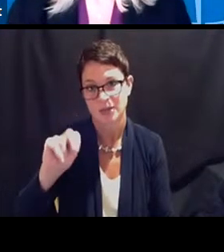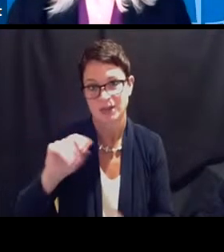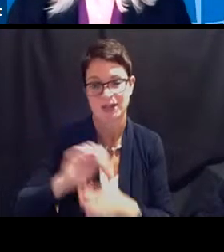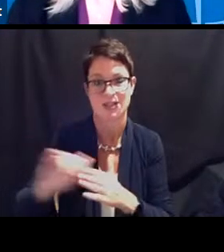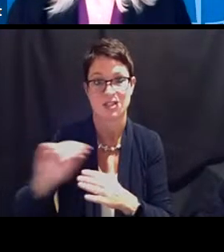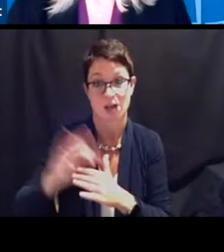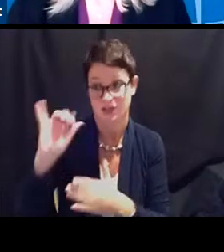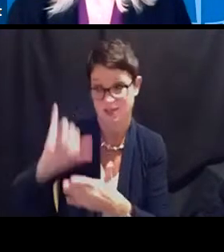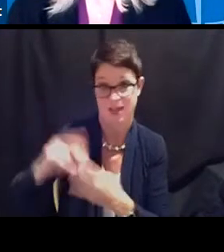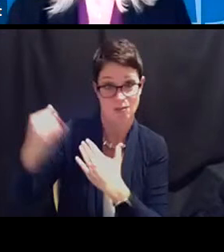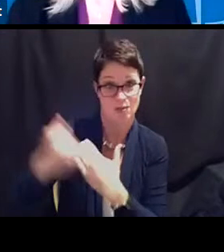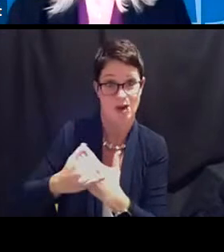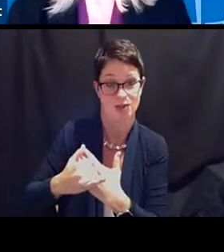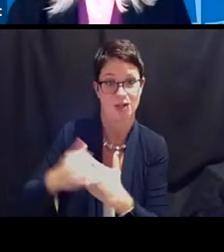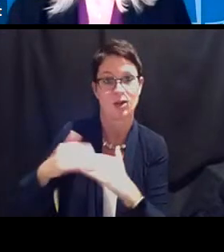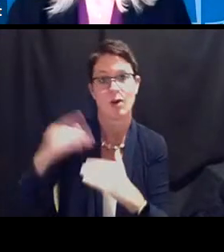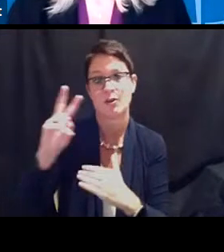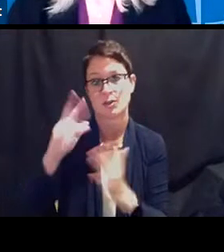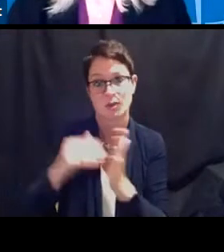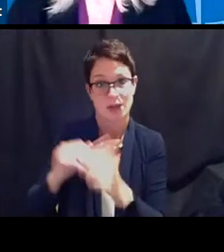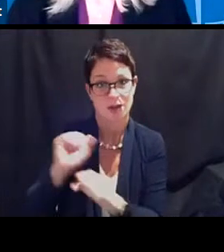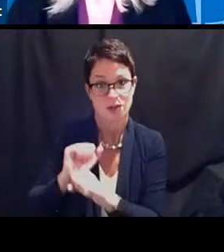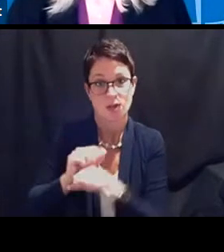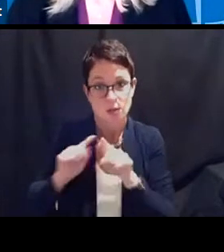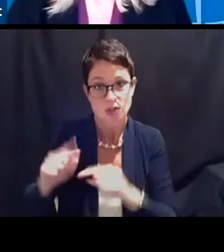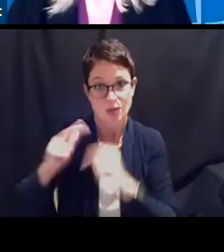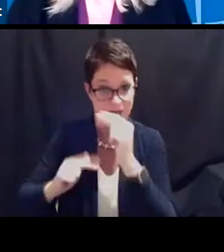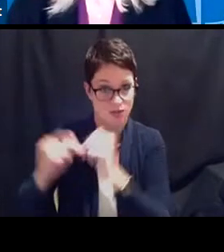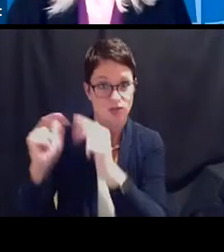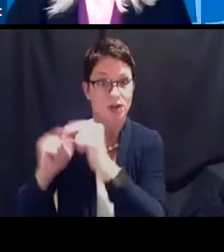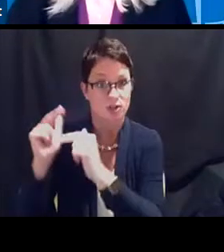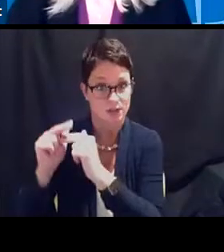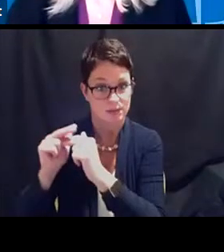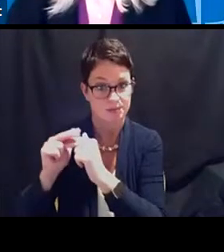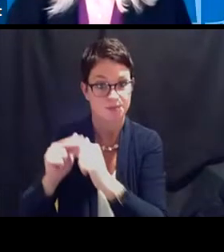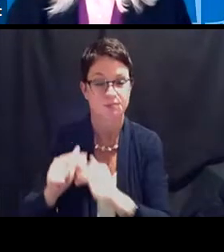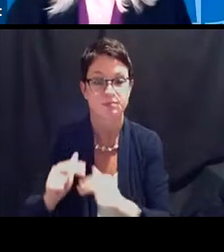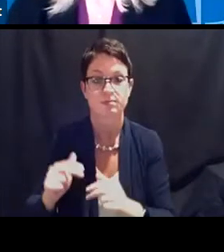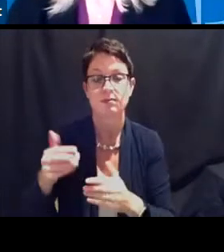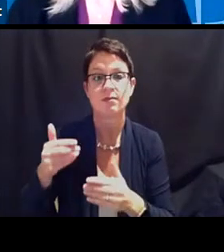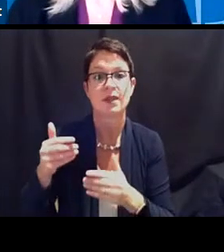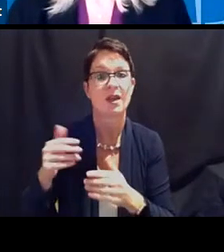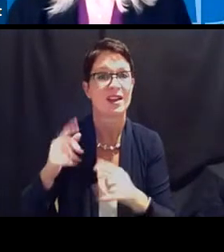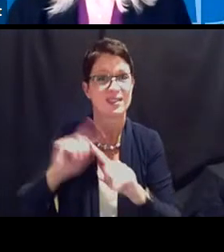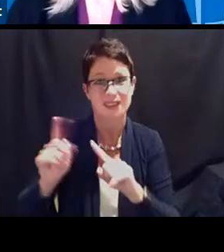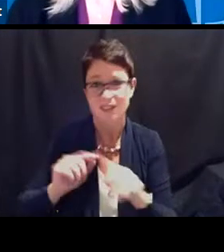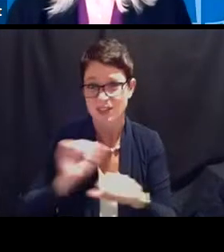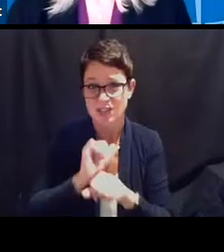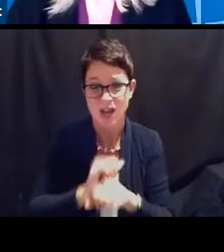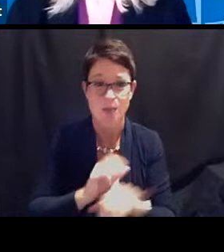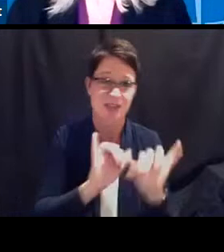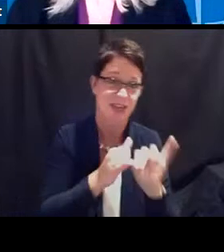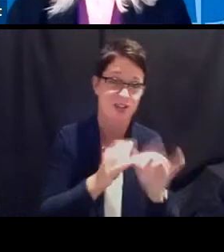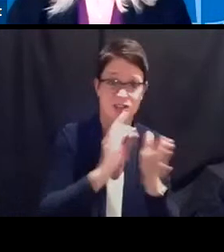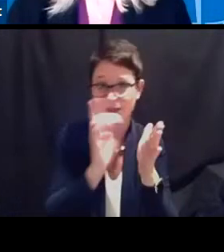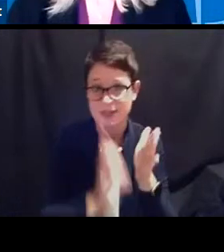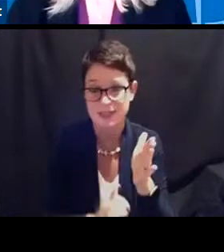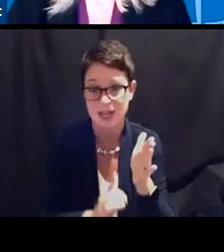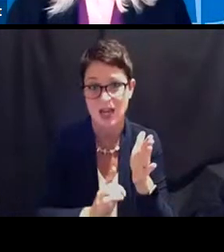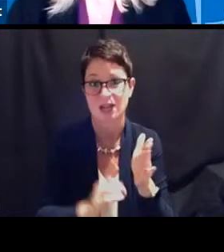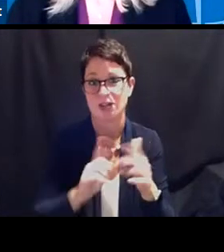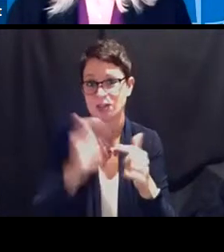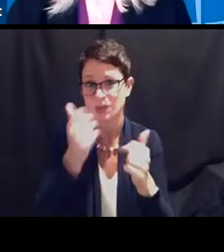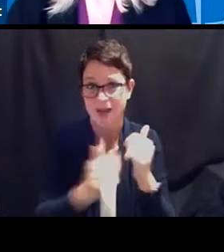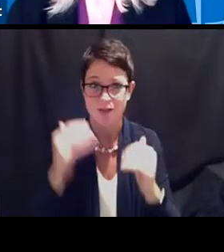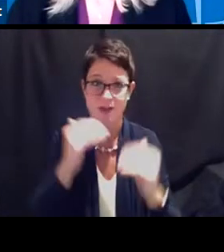train promises over 3,000 jobs during construction phase, employing industries ranging from engineering and design to every